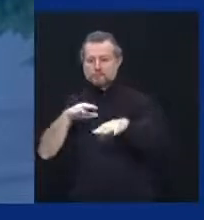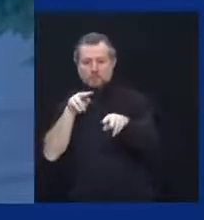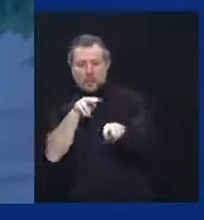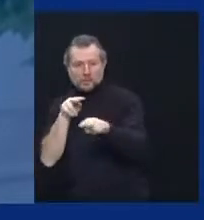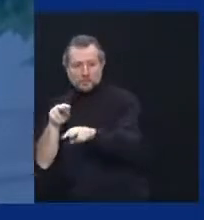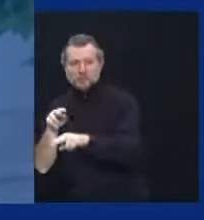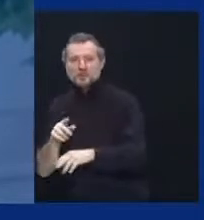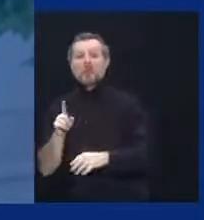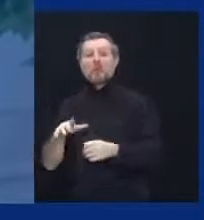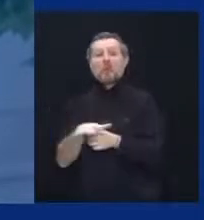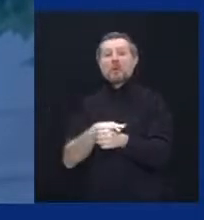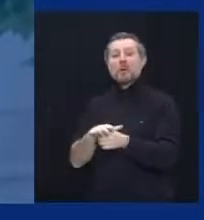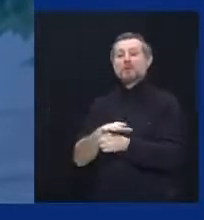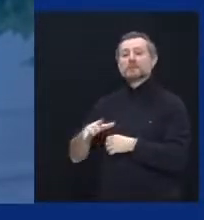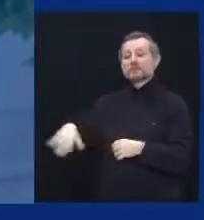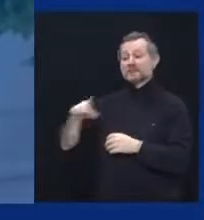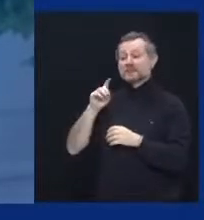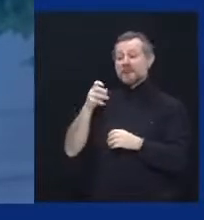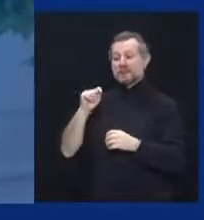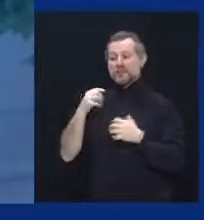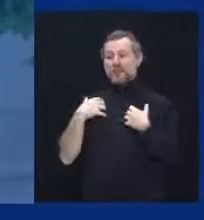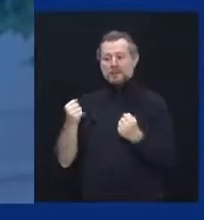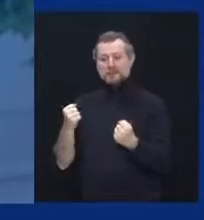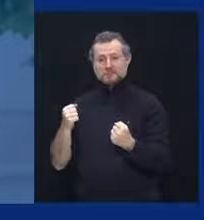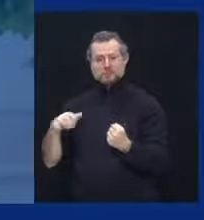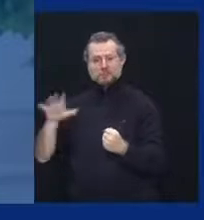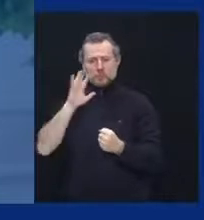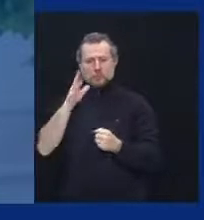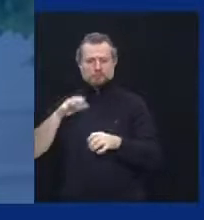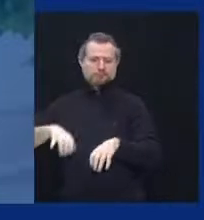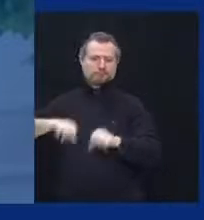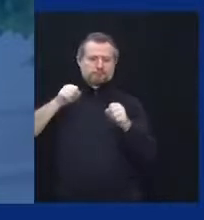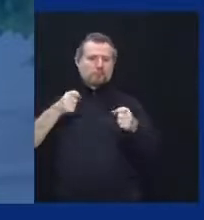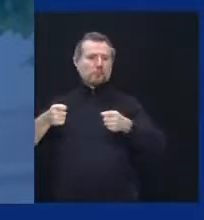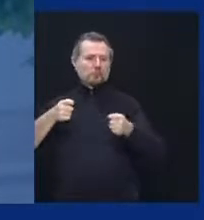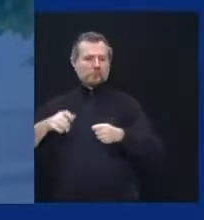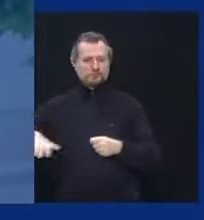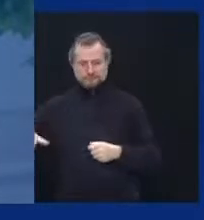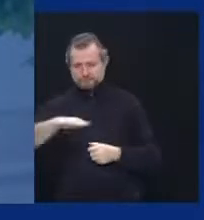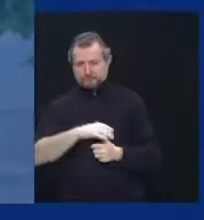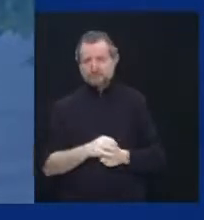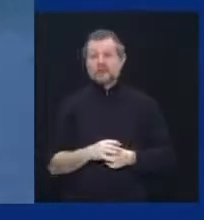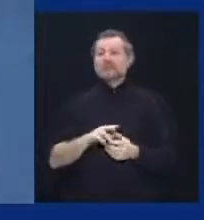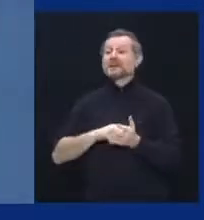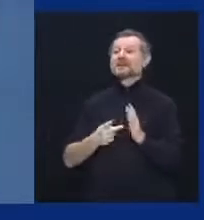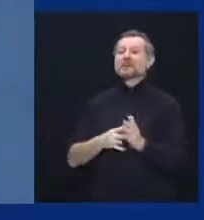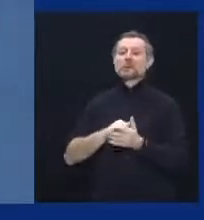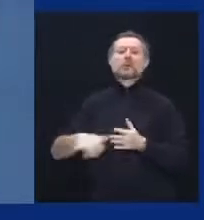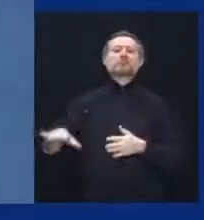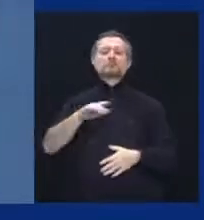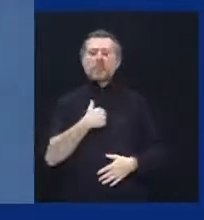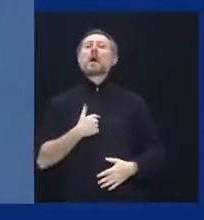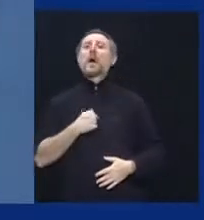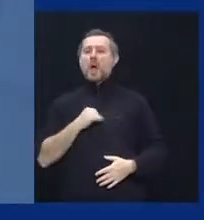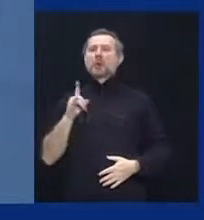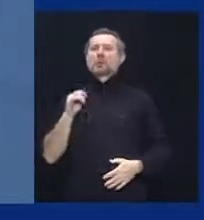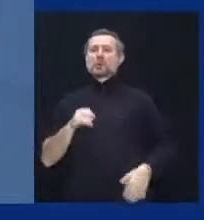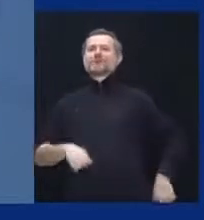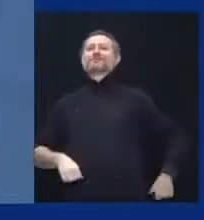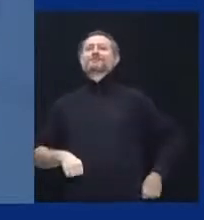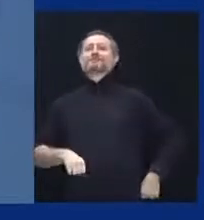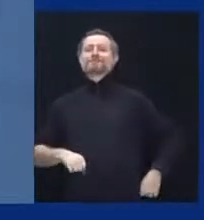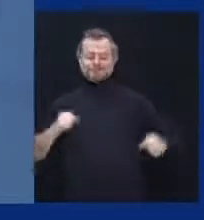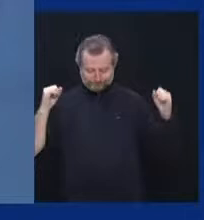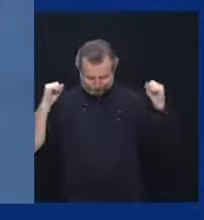health department can regulate it. So New York says, I do. I don't want to create